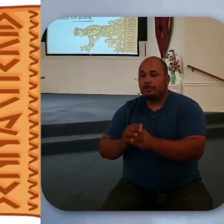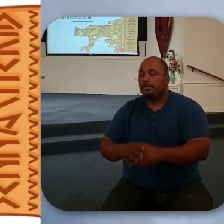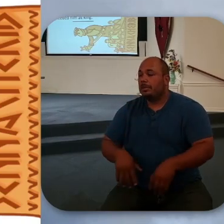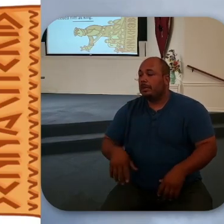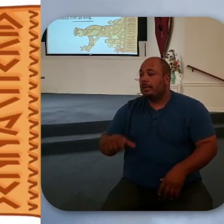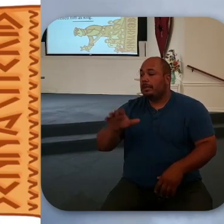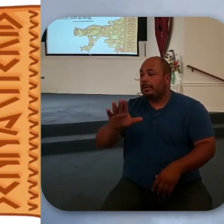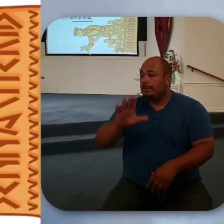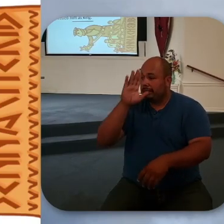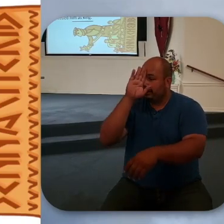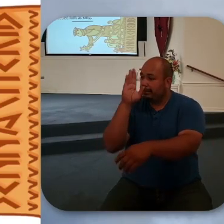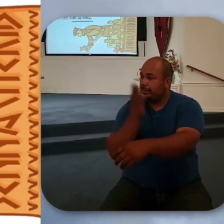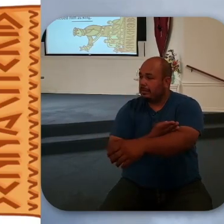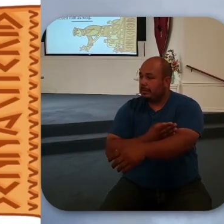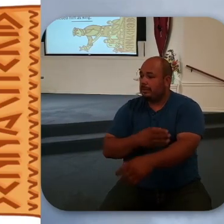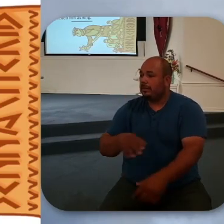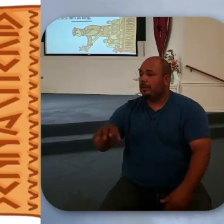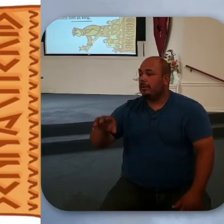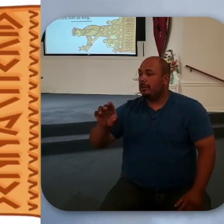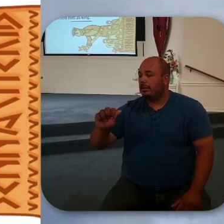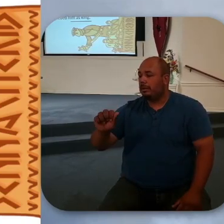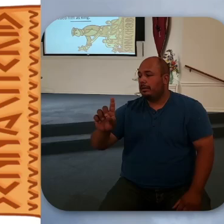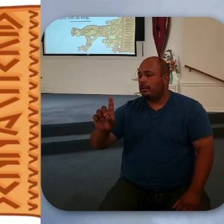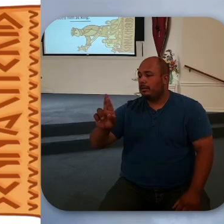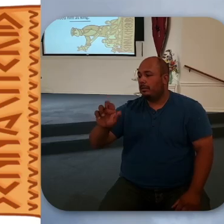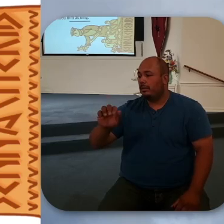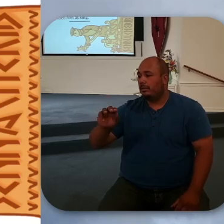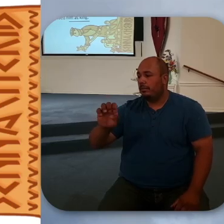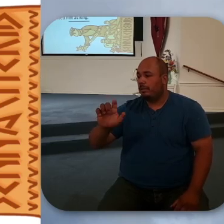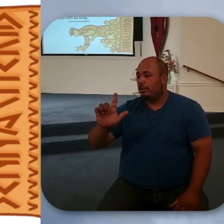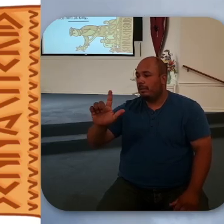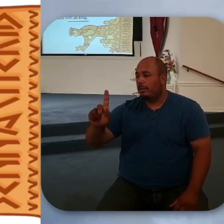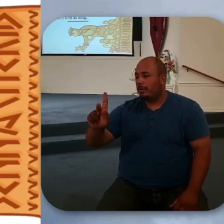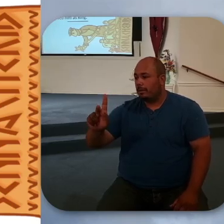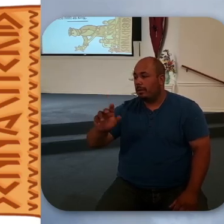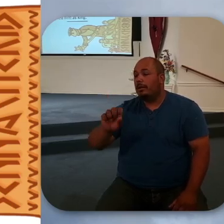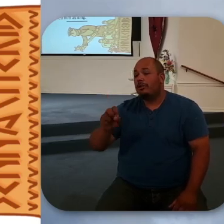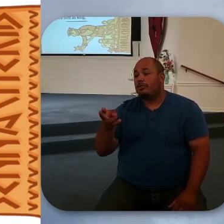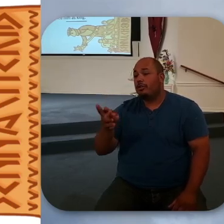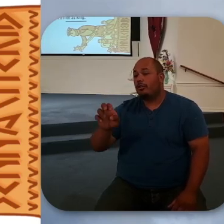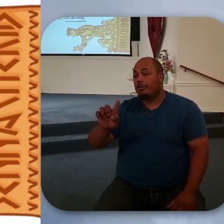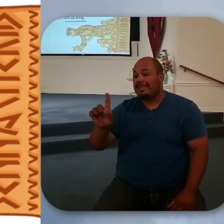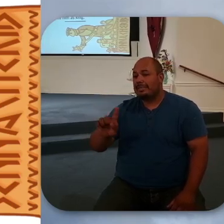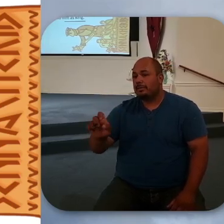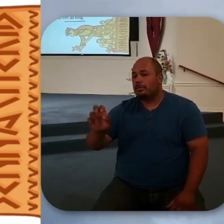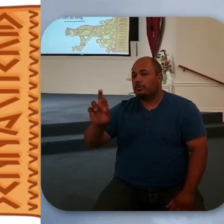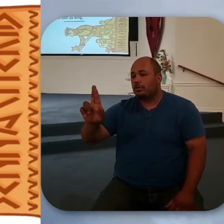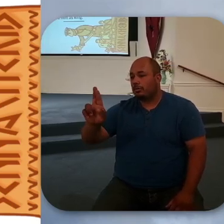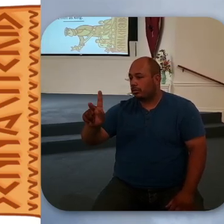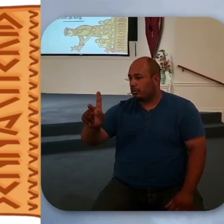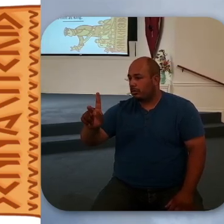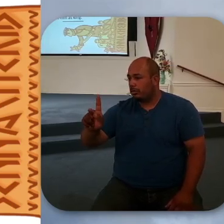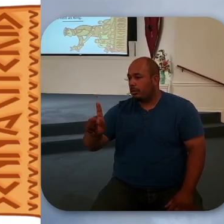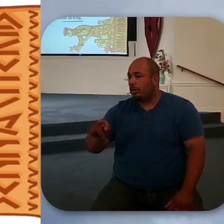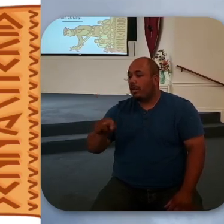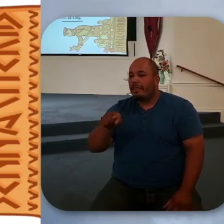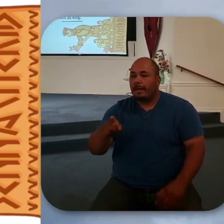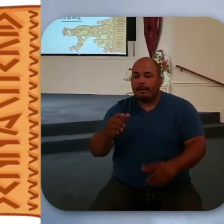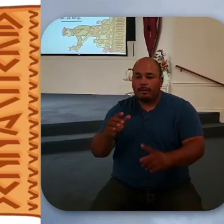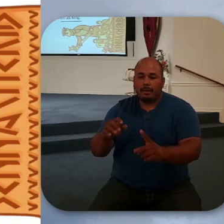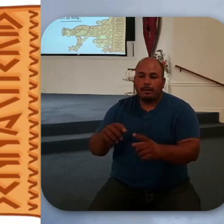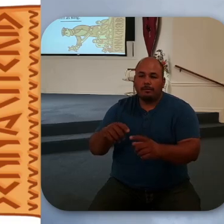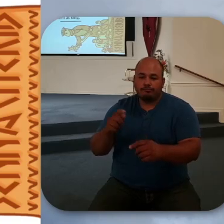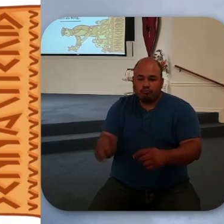and Sharezer killed him with the sword, and they escaped to the land of Ararat.